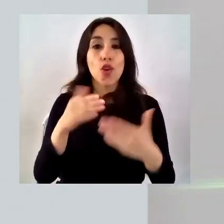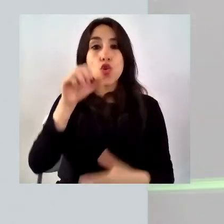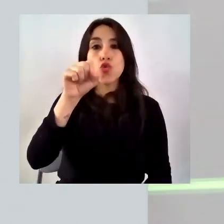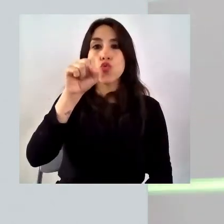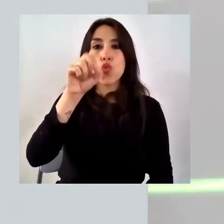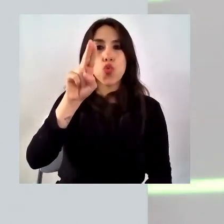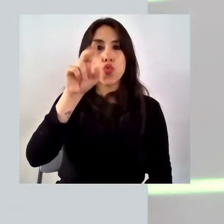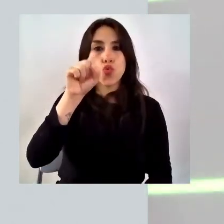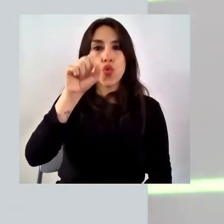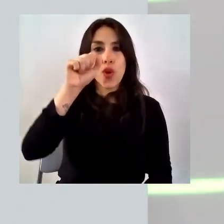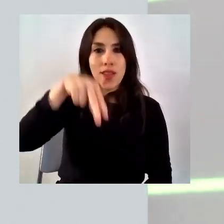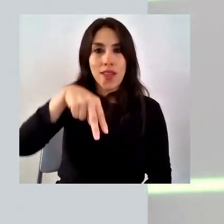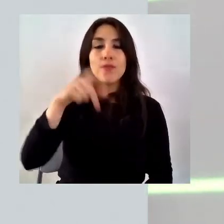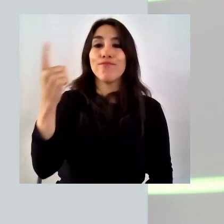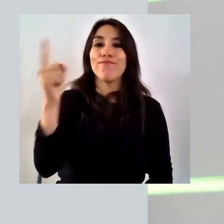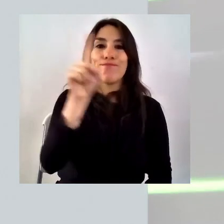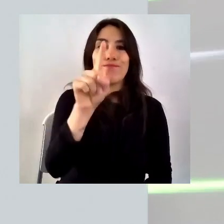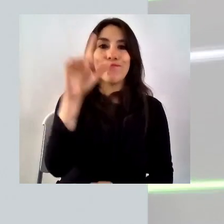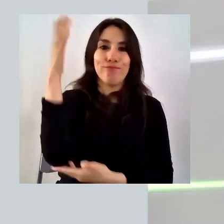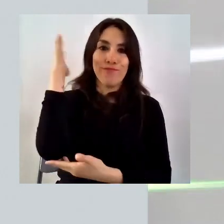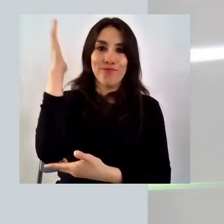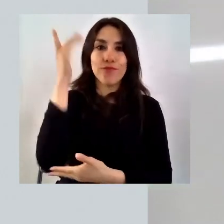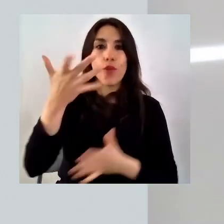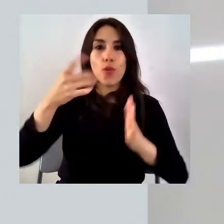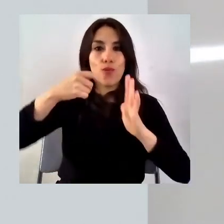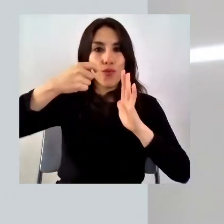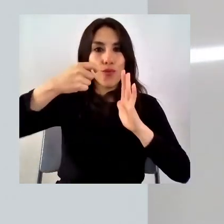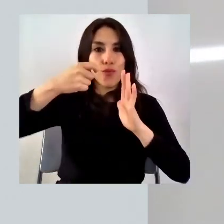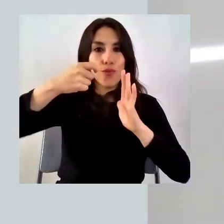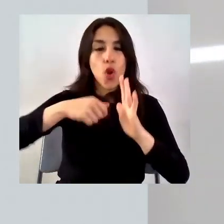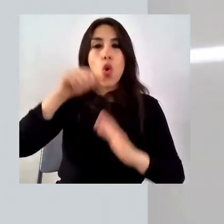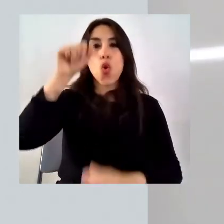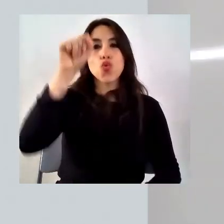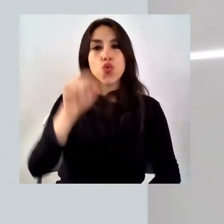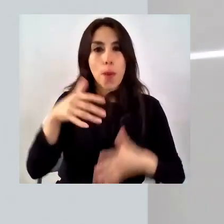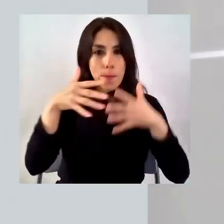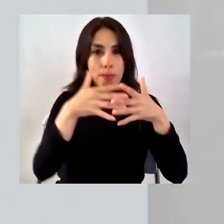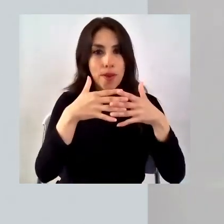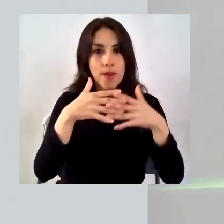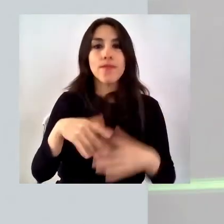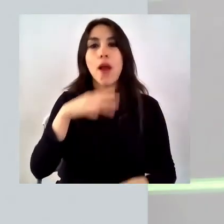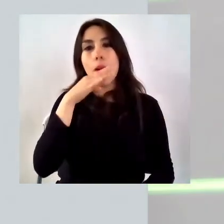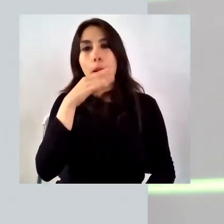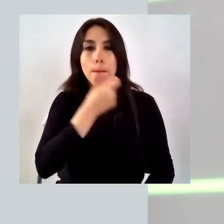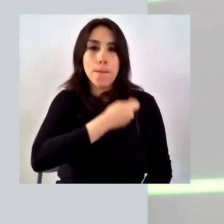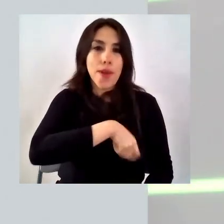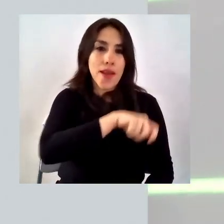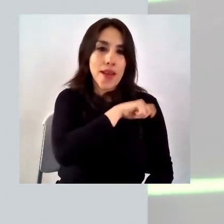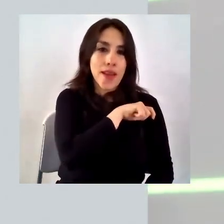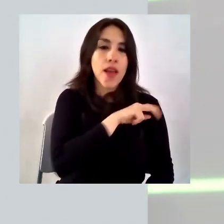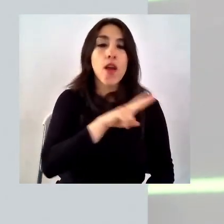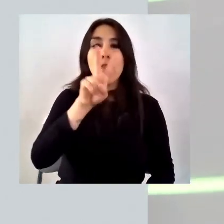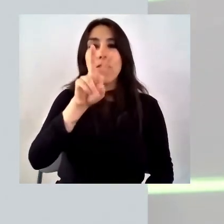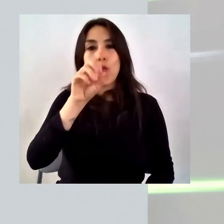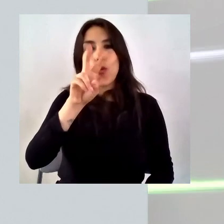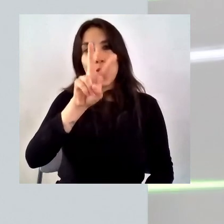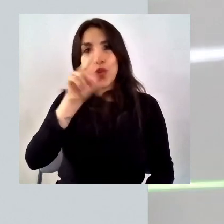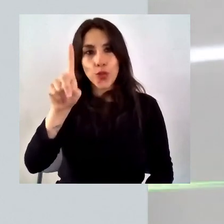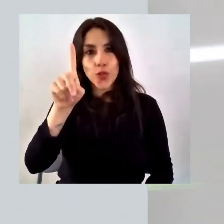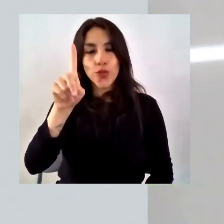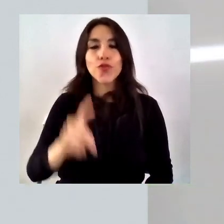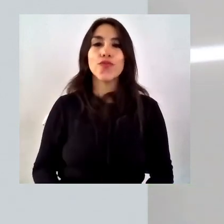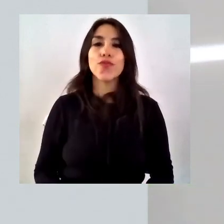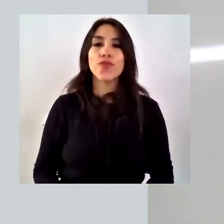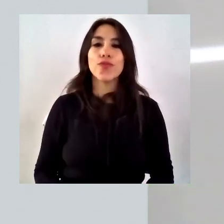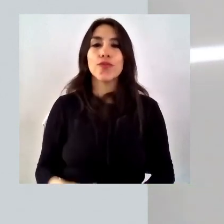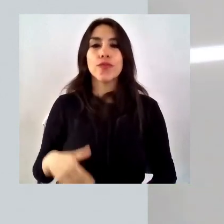Thank you, Susan, for being part of our 2021 Zero Project Conference for Latin America and the Spanish-speaking world. We wish you all